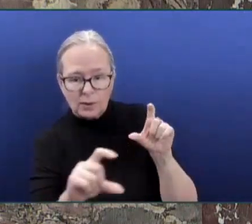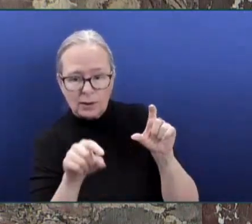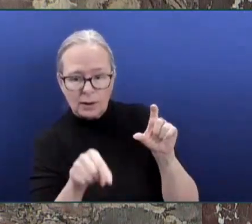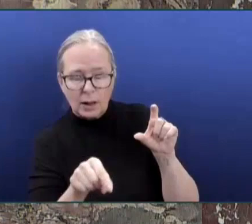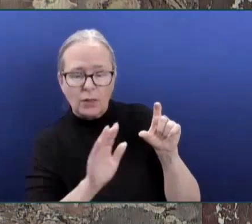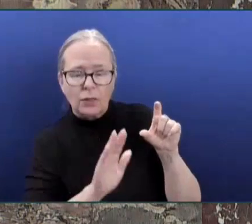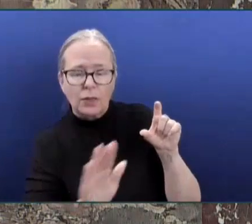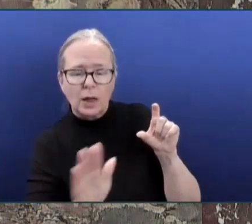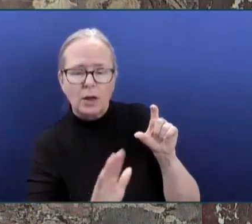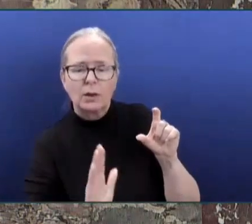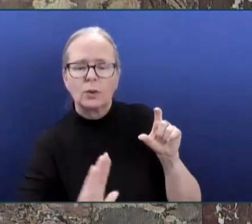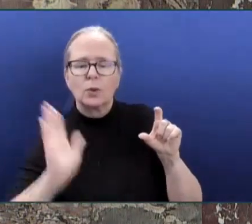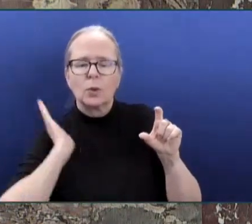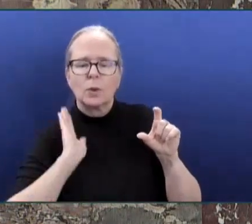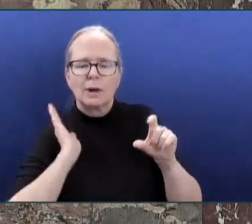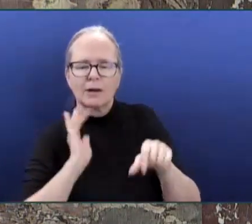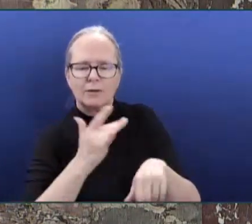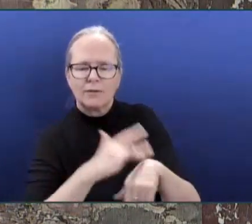painful.